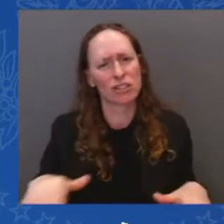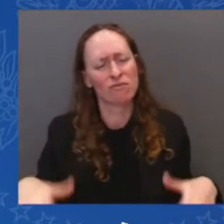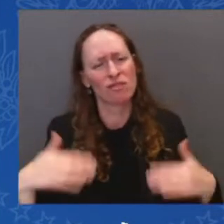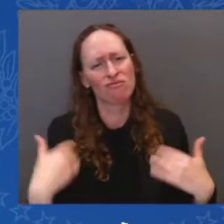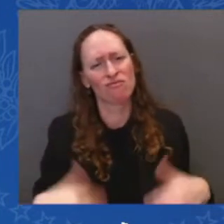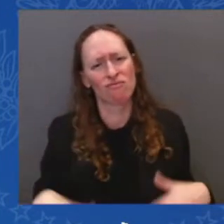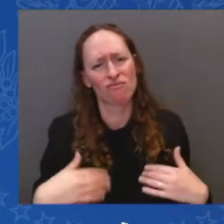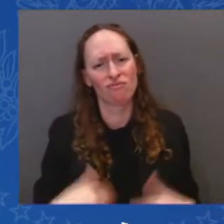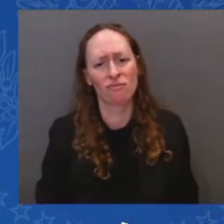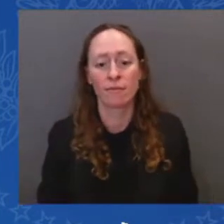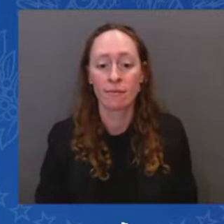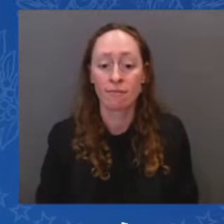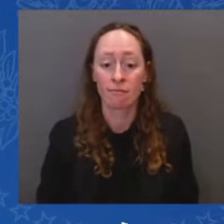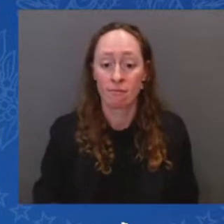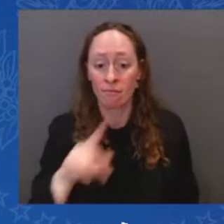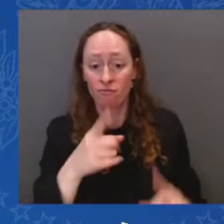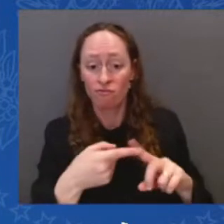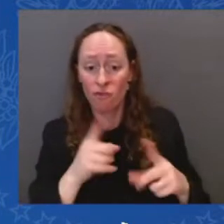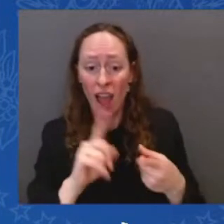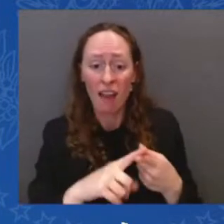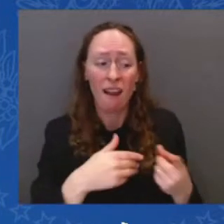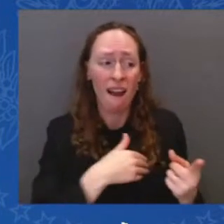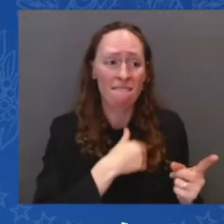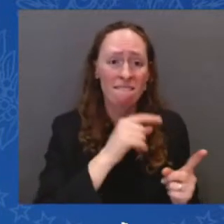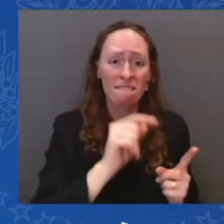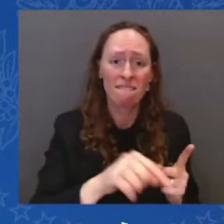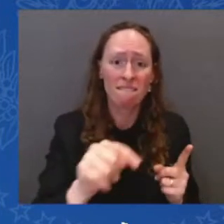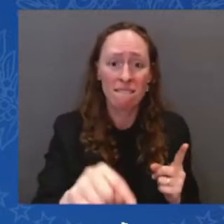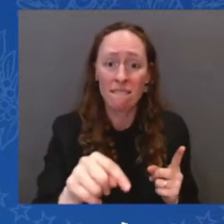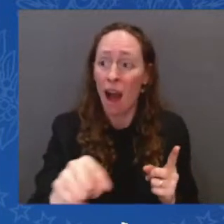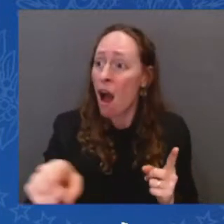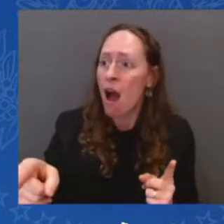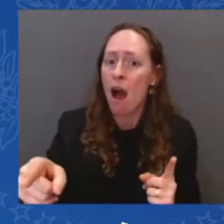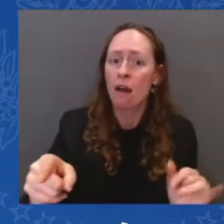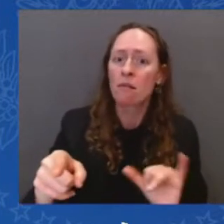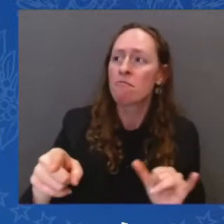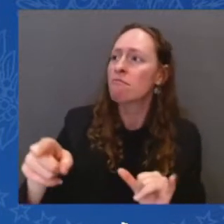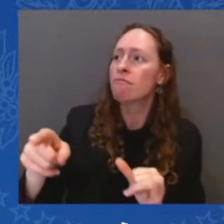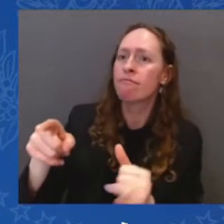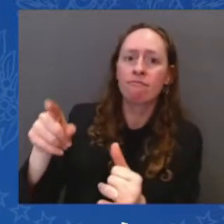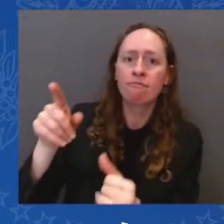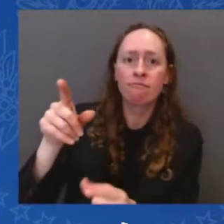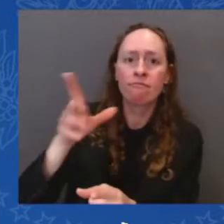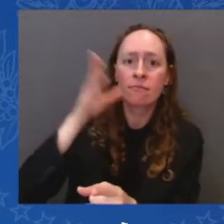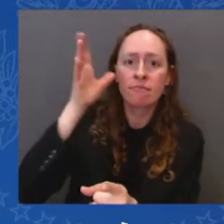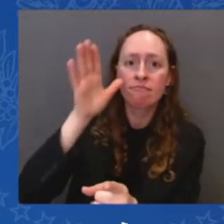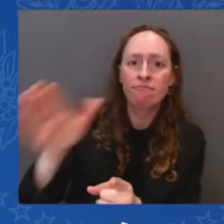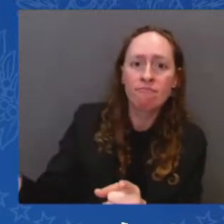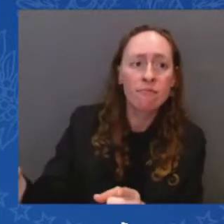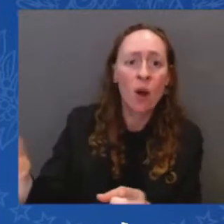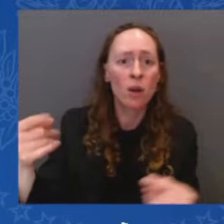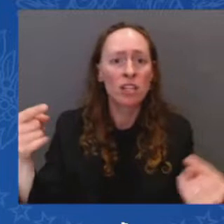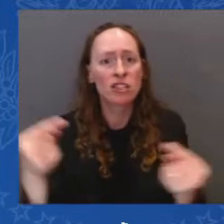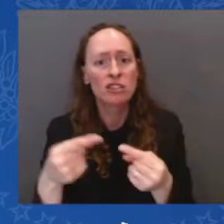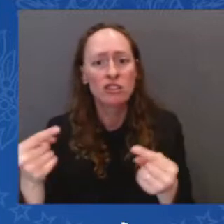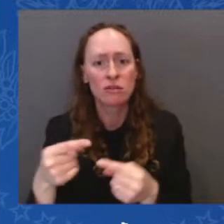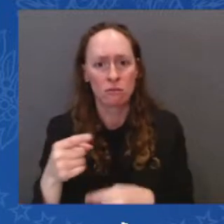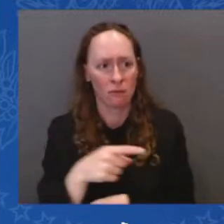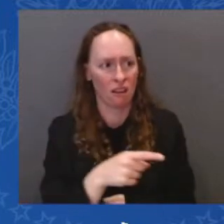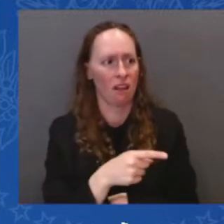others were wounded. And you saw that trauma, you saw that pain, You saw that